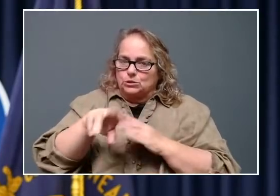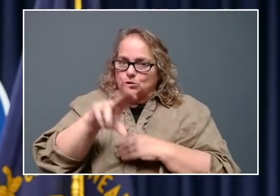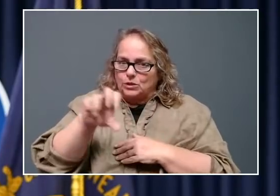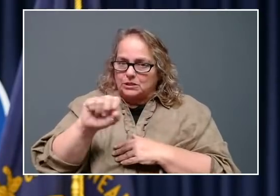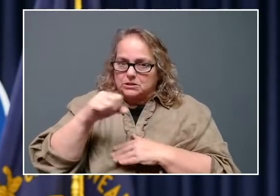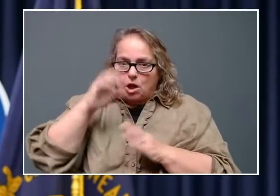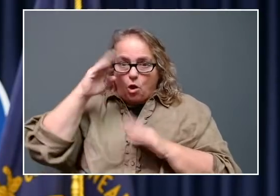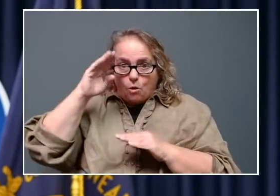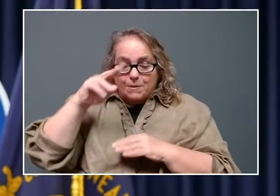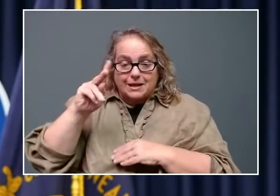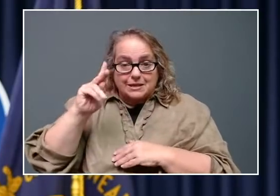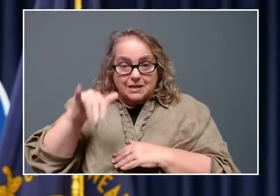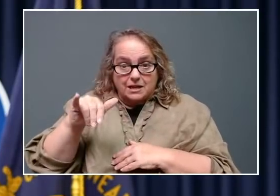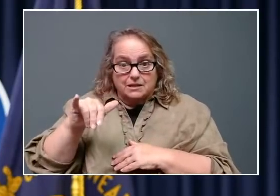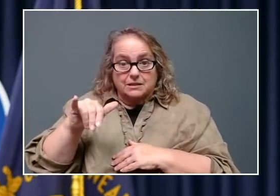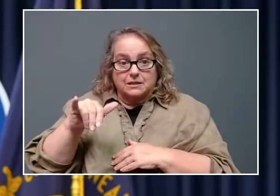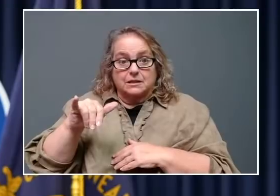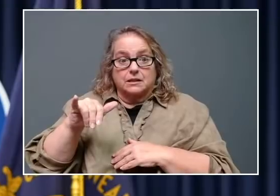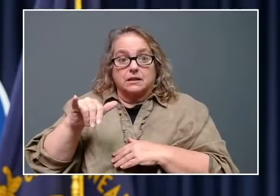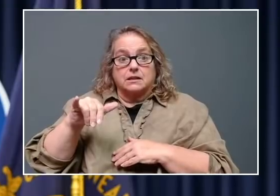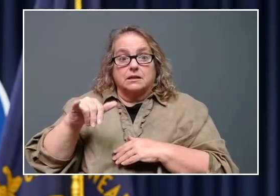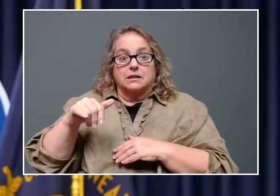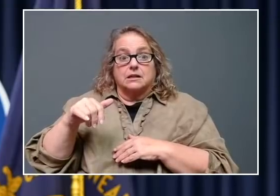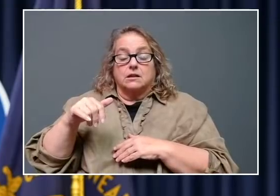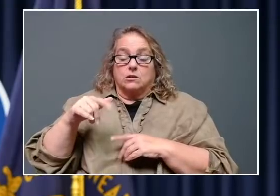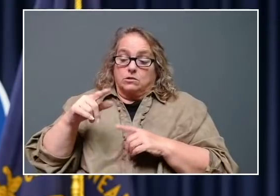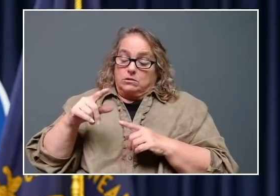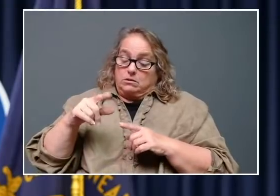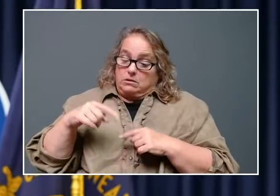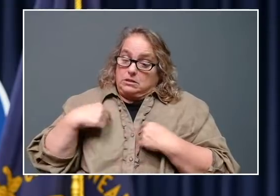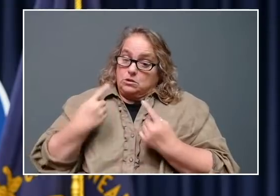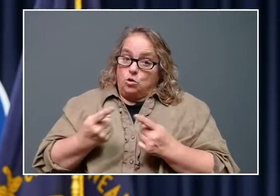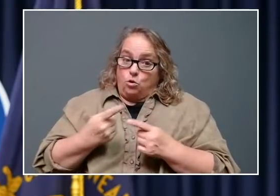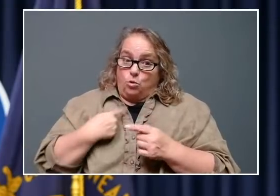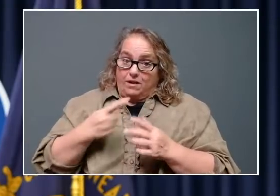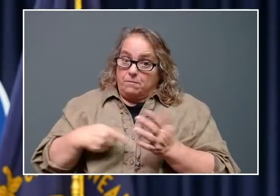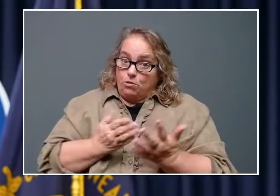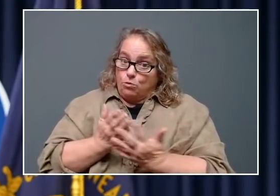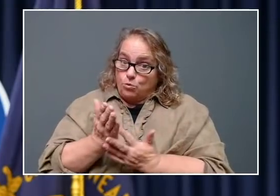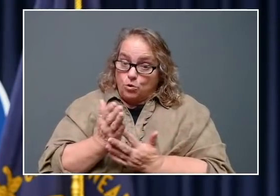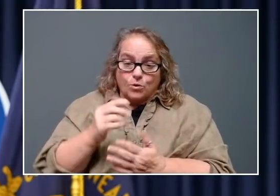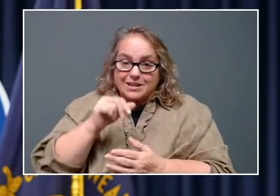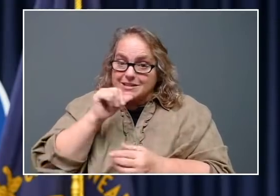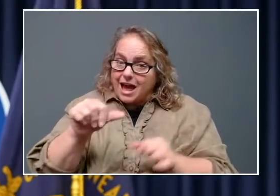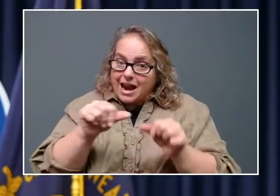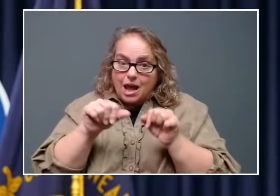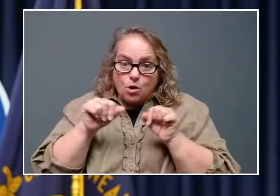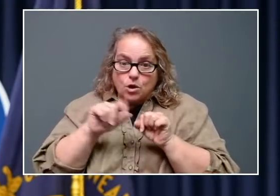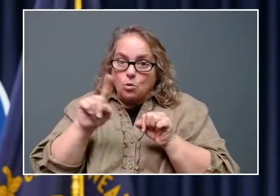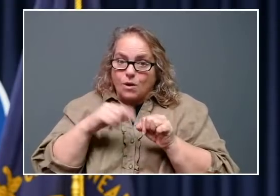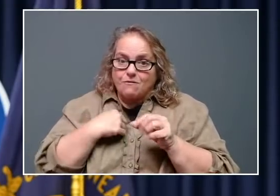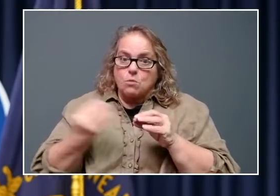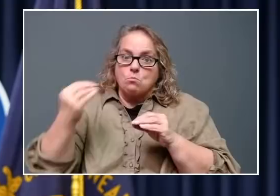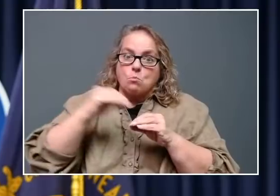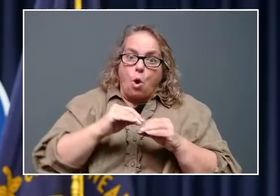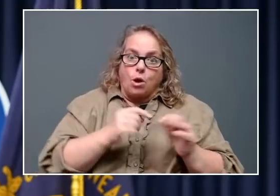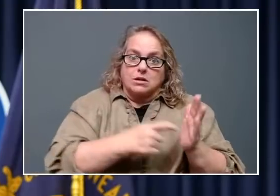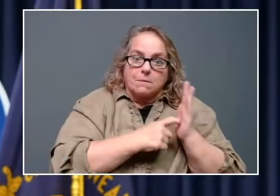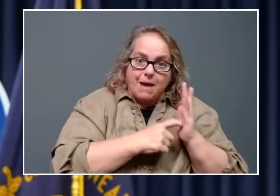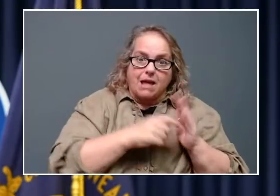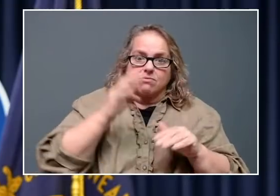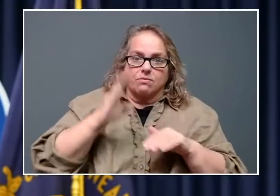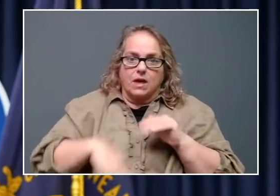based on what we've been through, is not an area where we end up with more demand where we are than supply. The